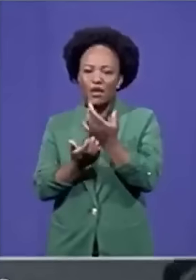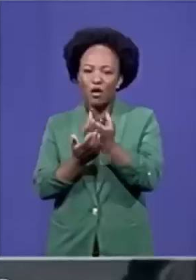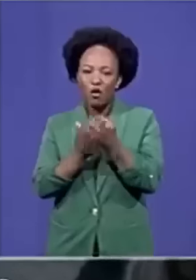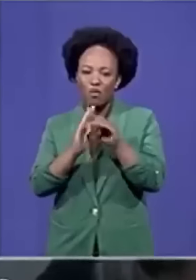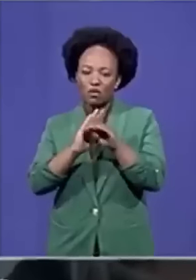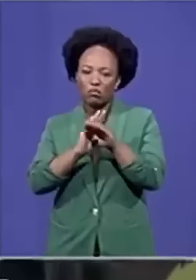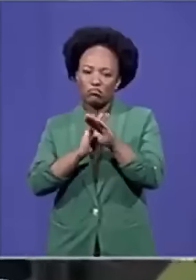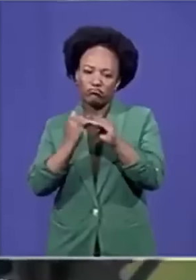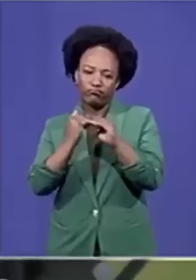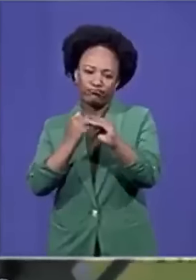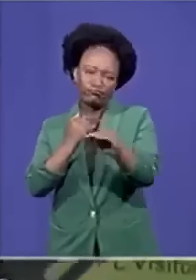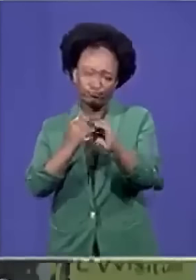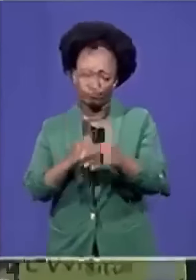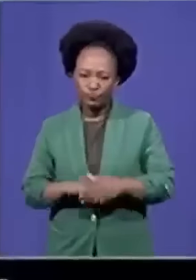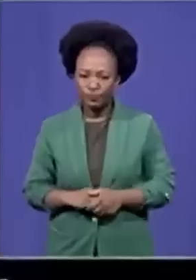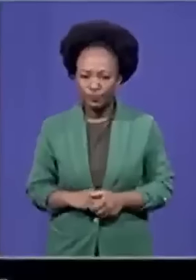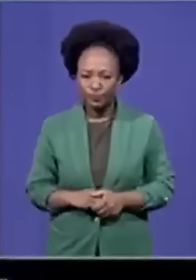o thekeselang.